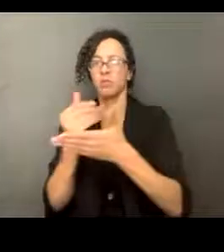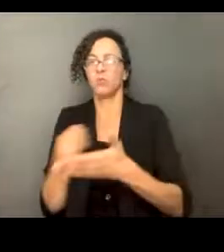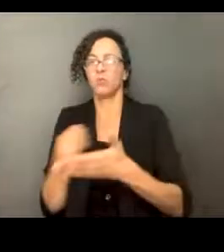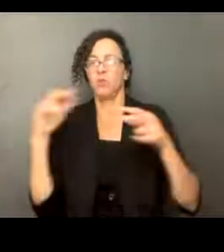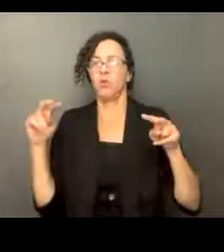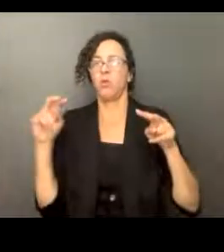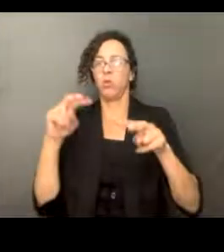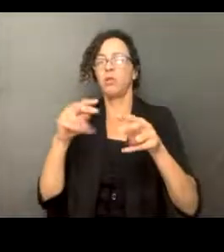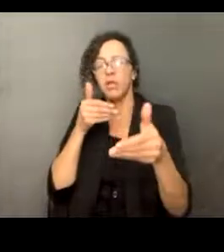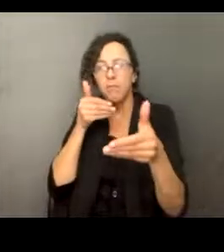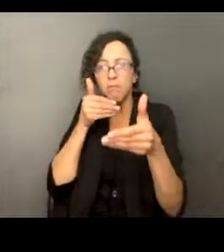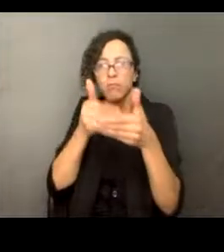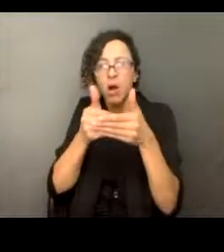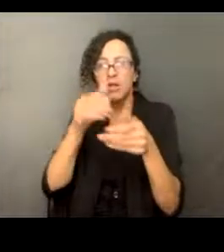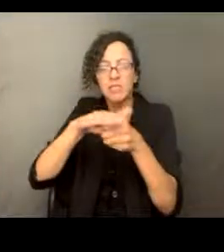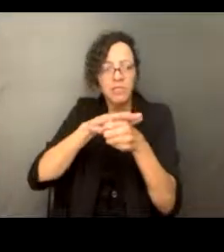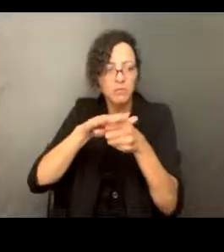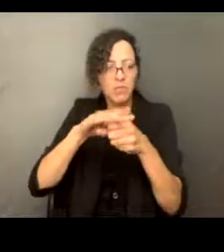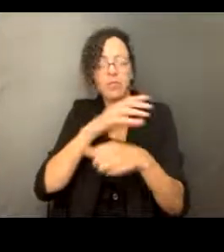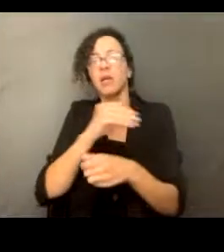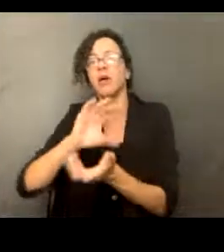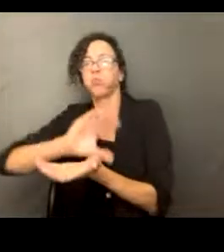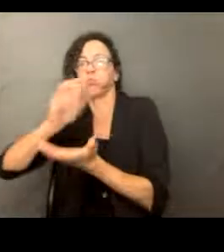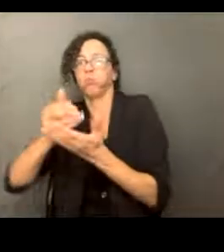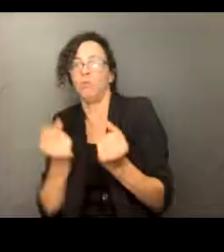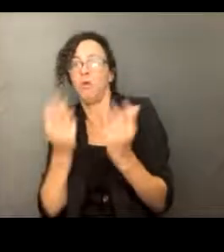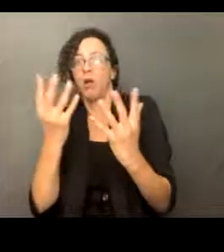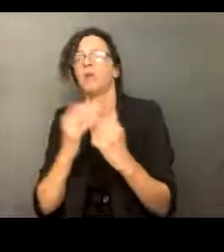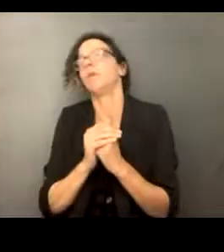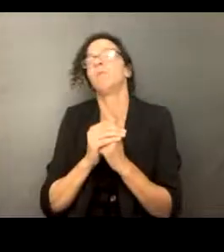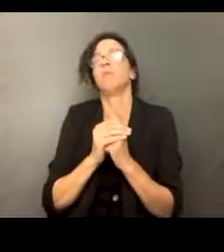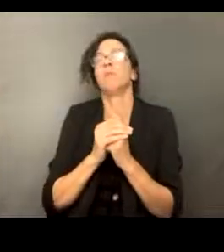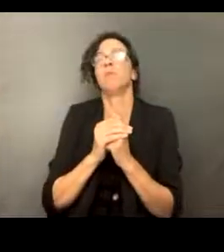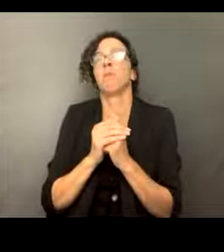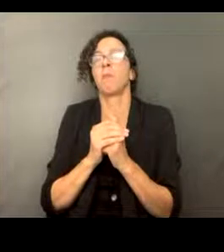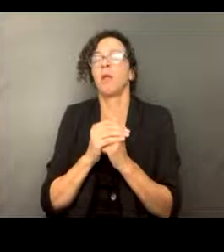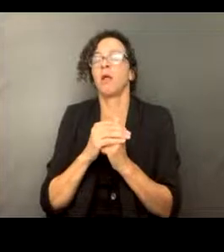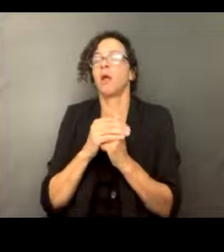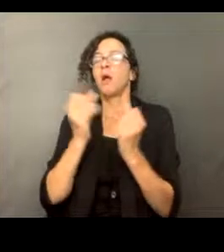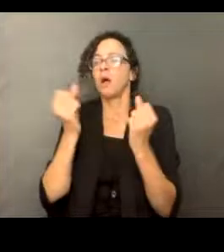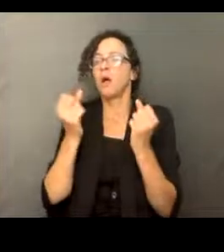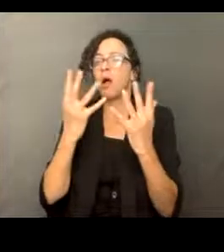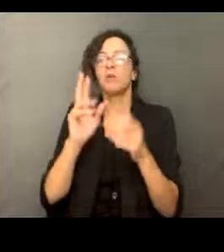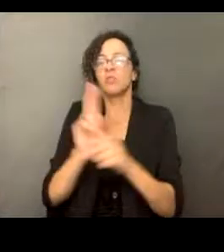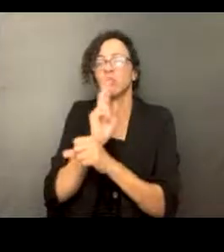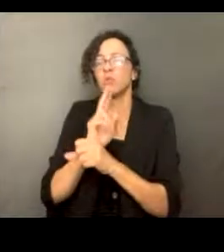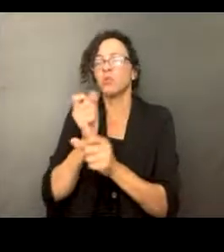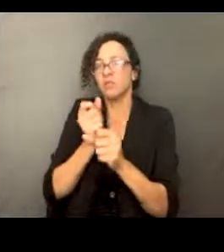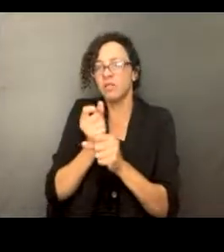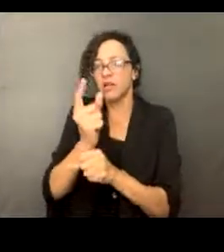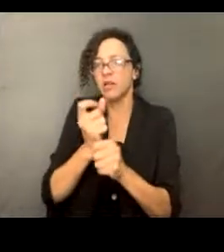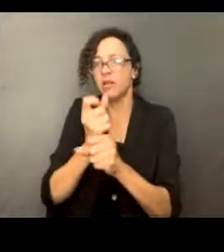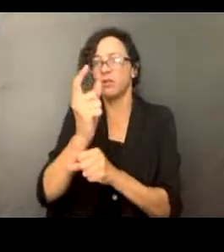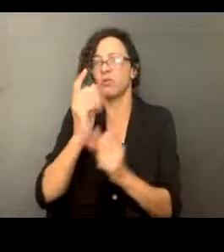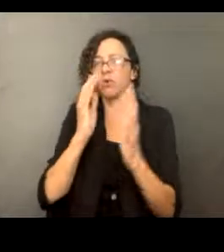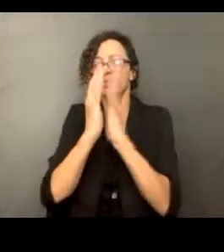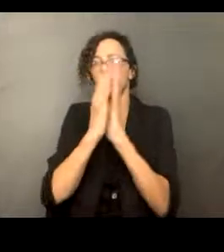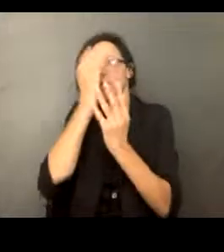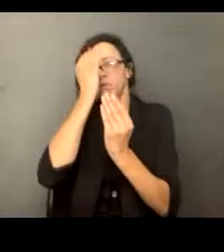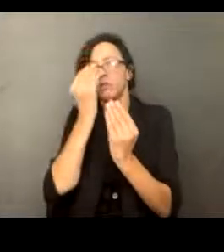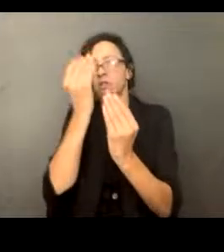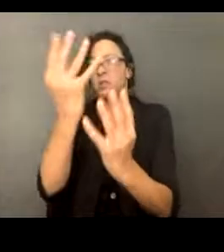other tools out there currently use annual average daily traffic data, or AADT data, we are proposing to take that a